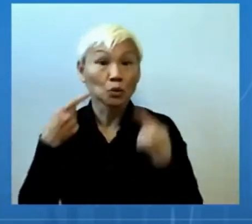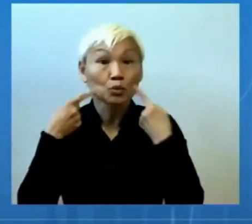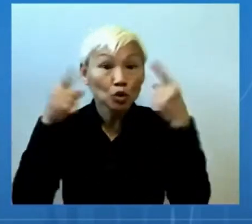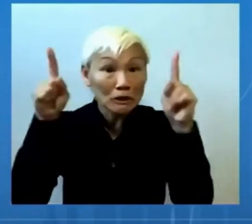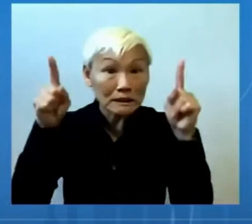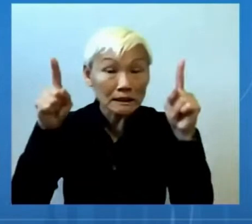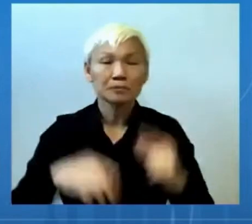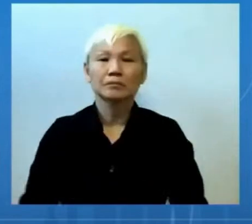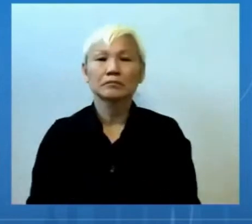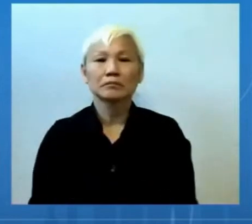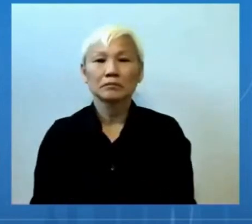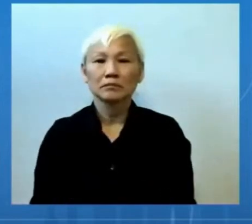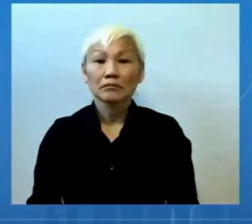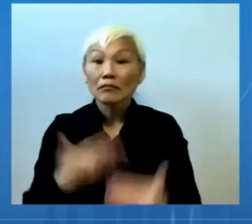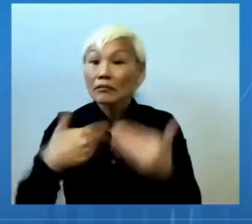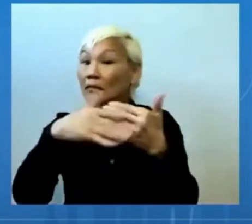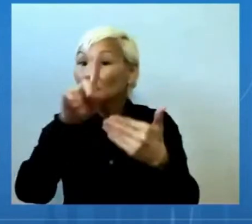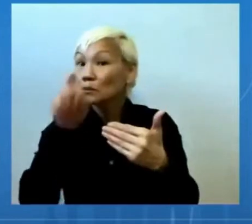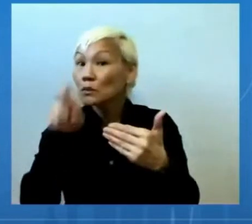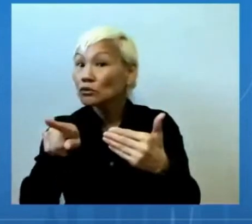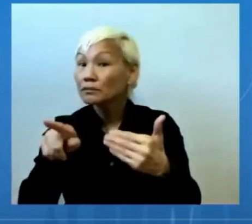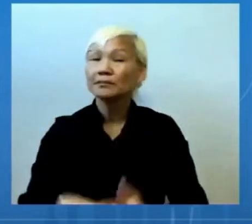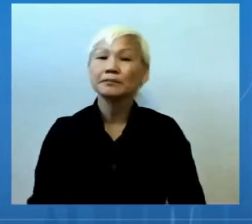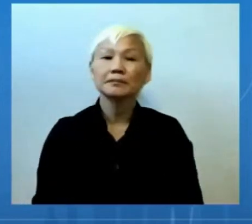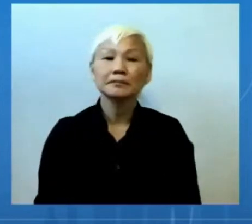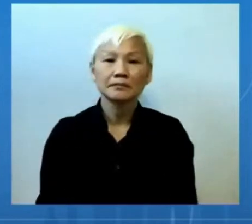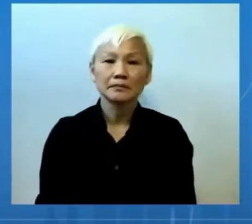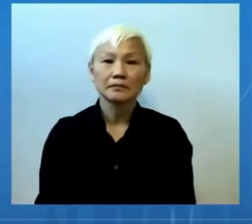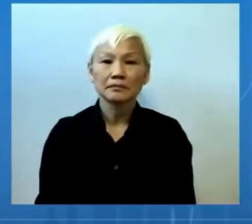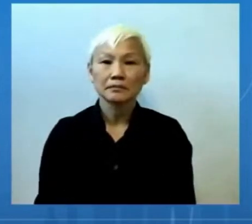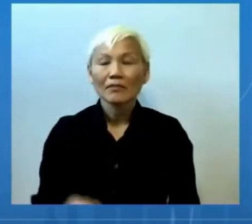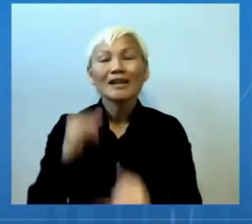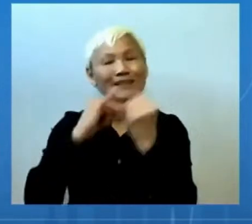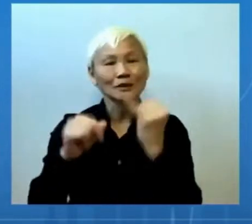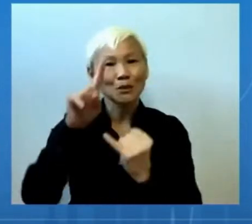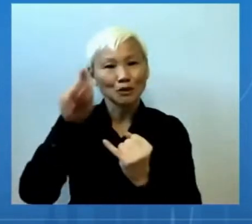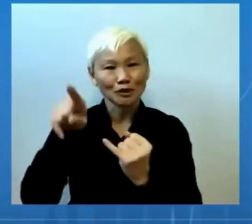please. Last question, let's go to Kellen Howell at New.